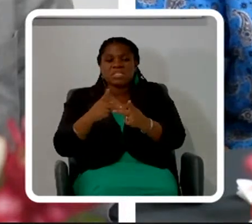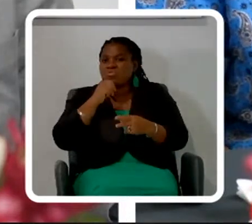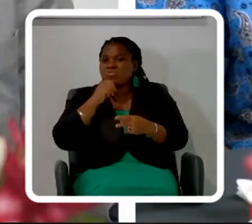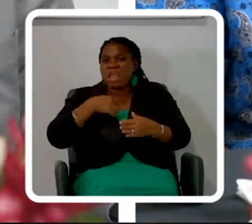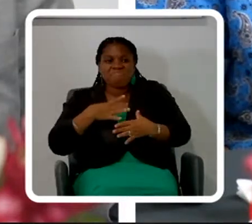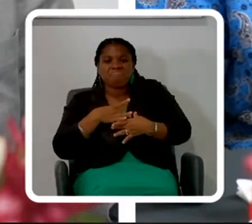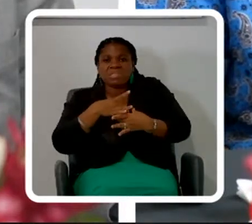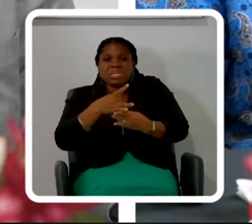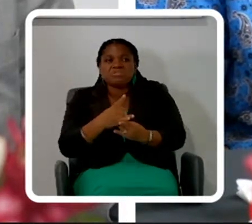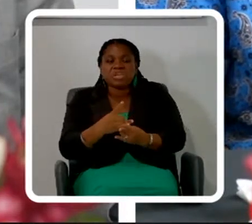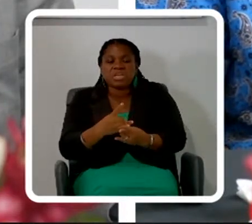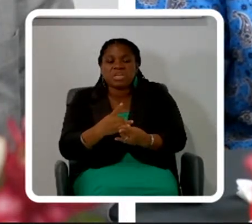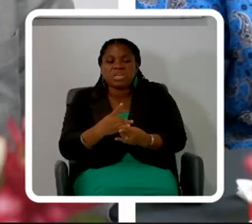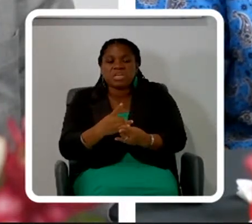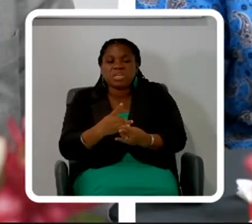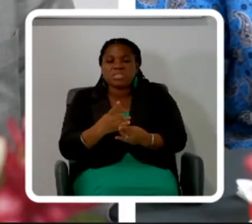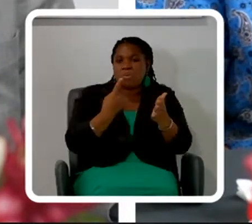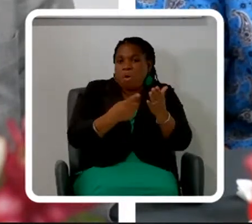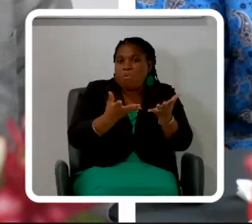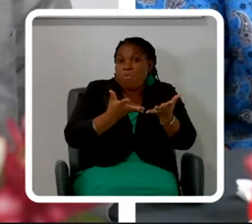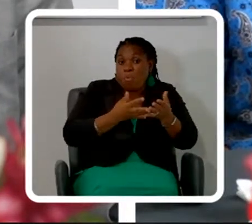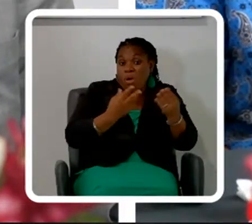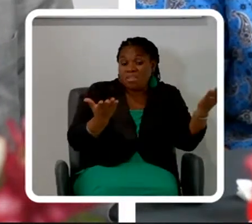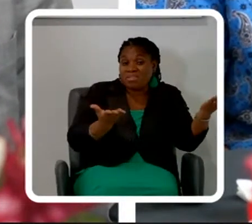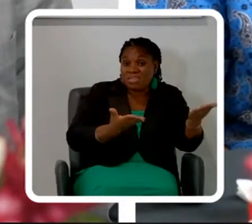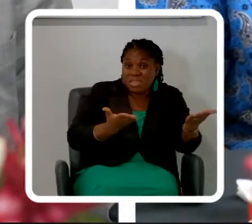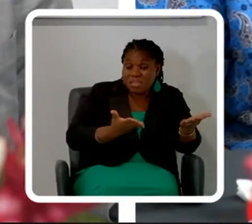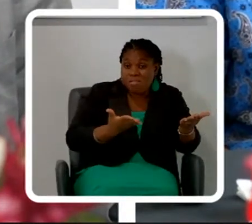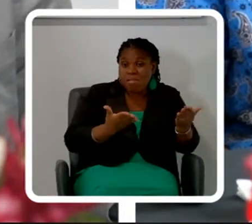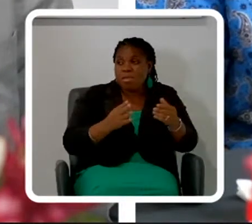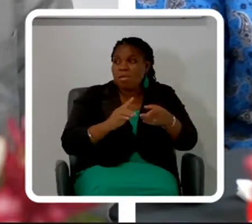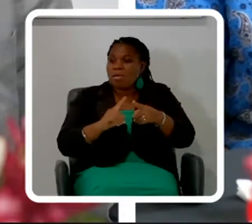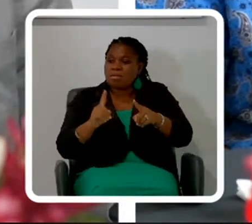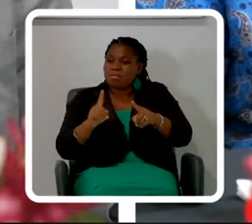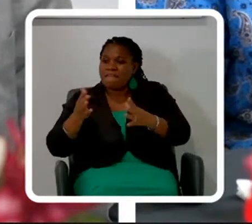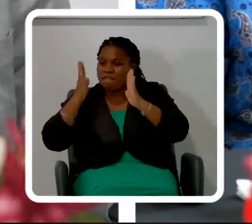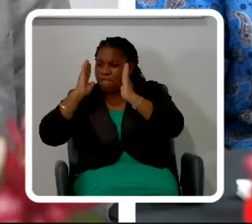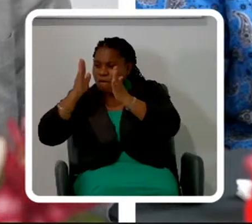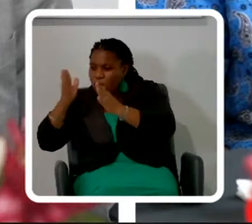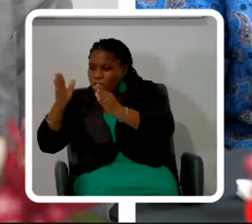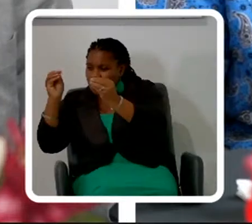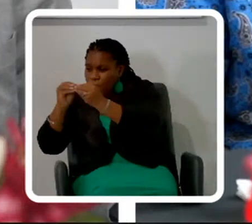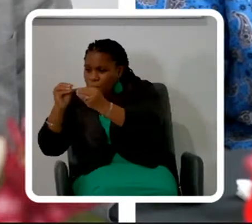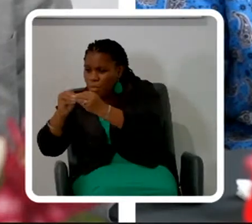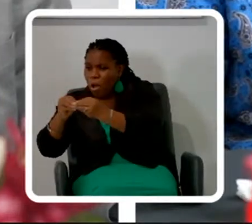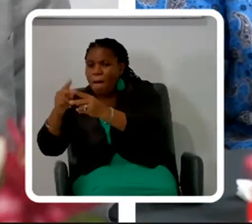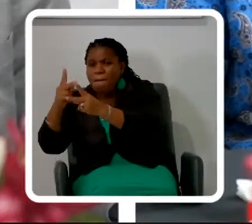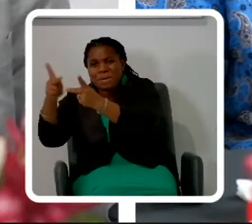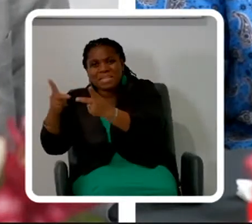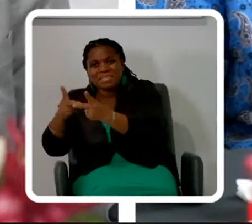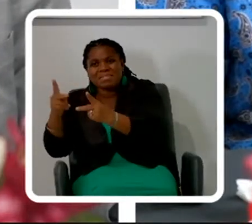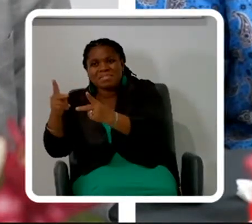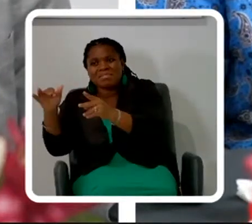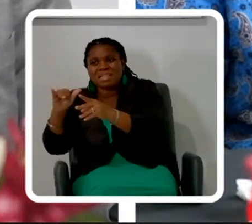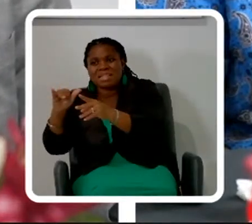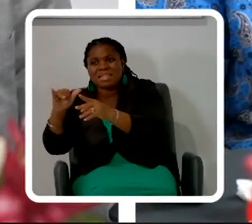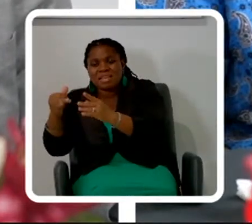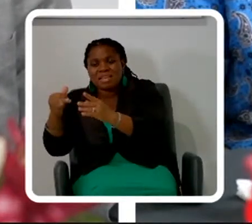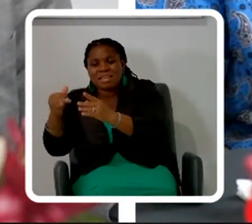so what I have observed, though, is that the oil-producing countries